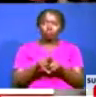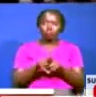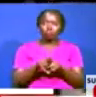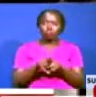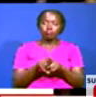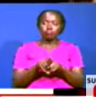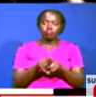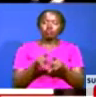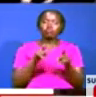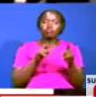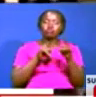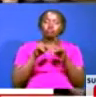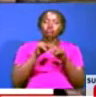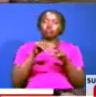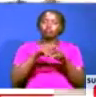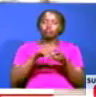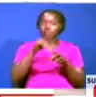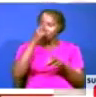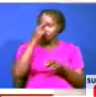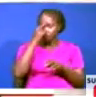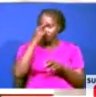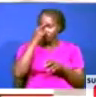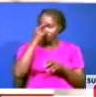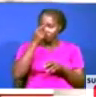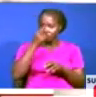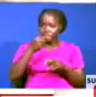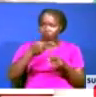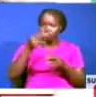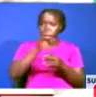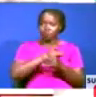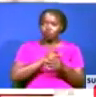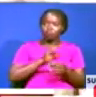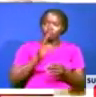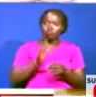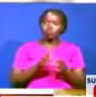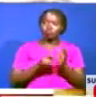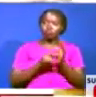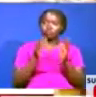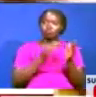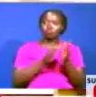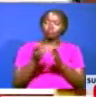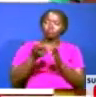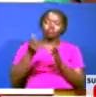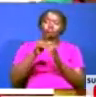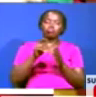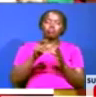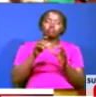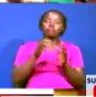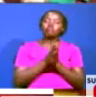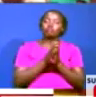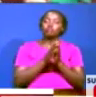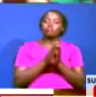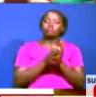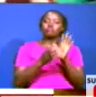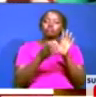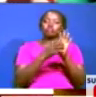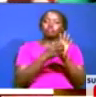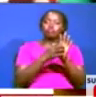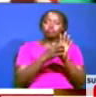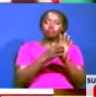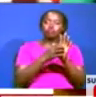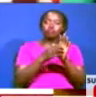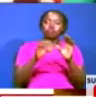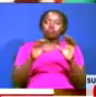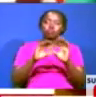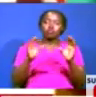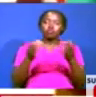mart fair in Mumbai, India, Kenya's High Commissioner to India revealed plans to increase marketing campaigns targeting the Indian community owing